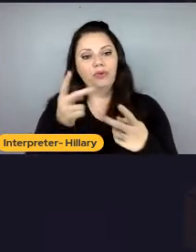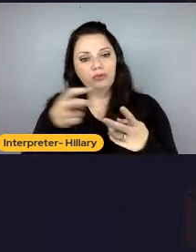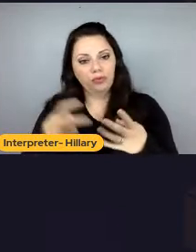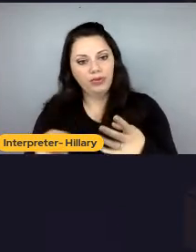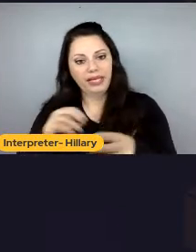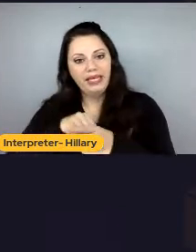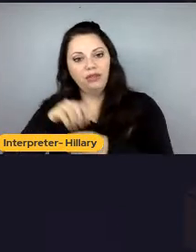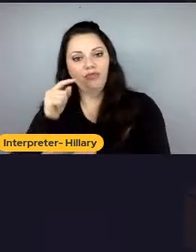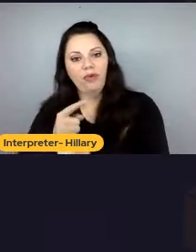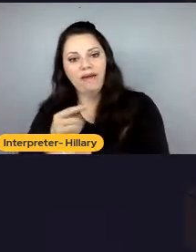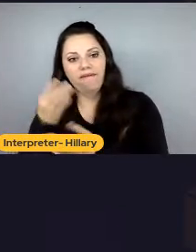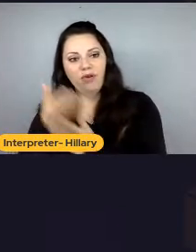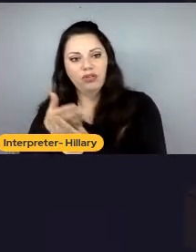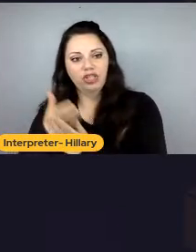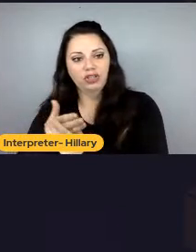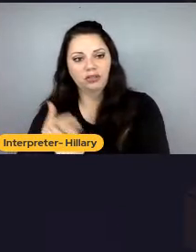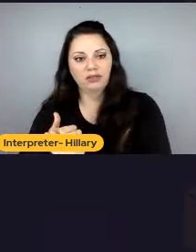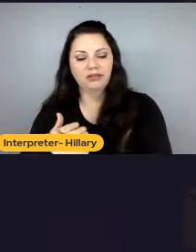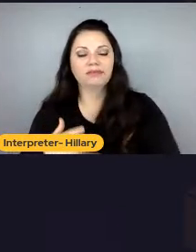the right folder.